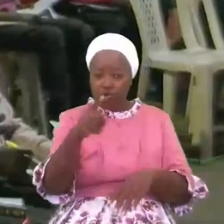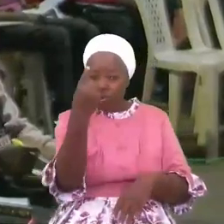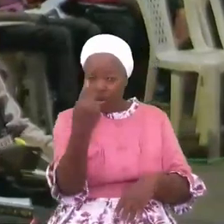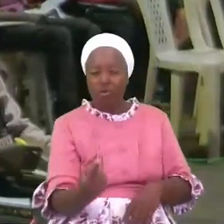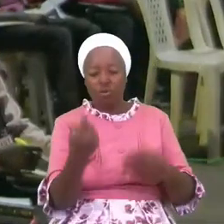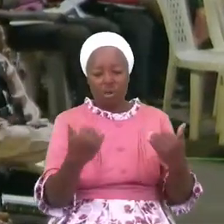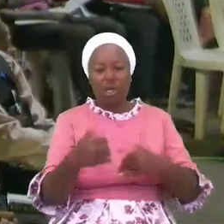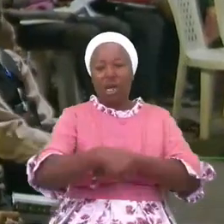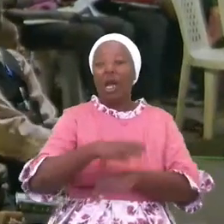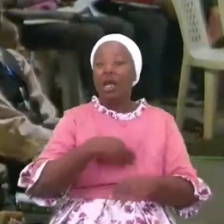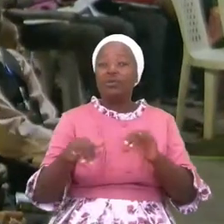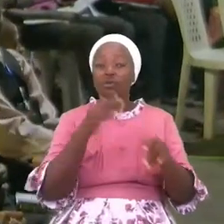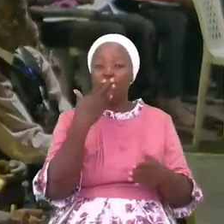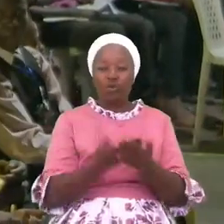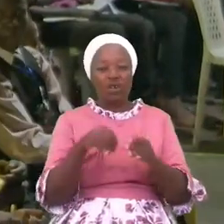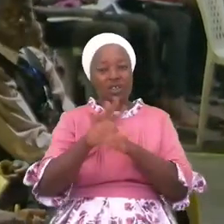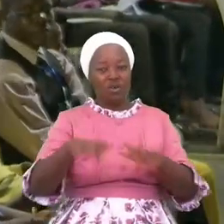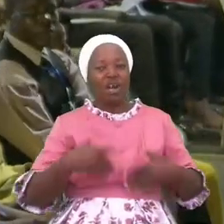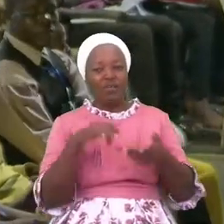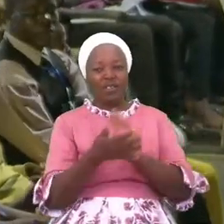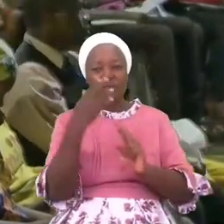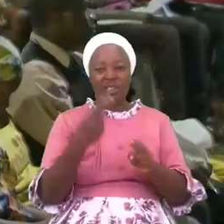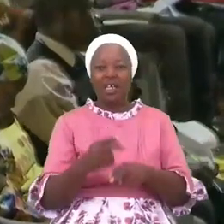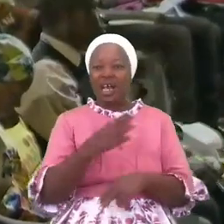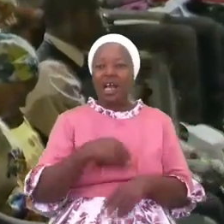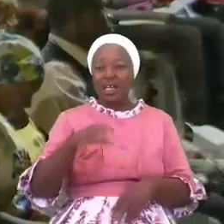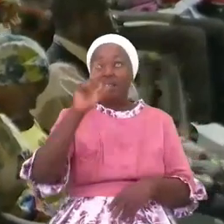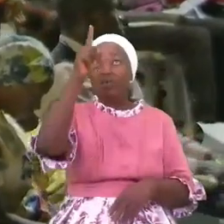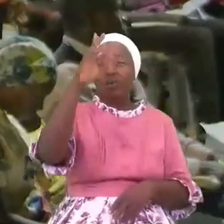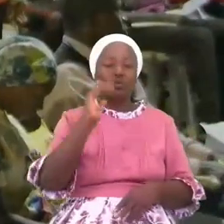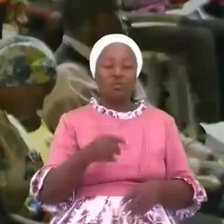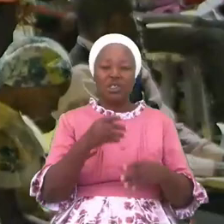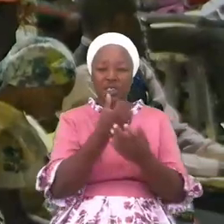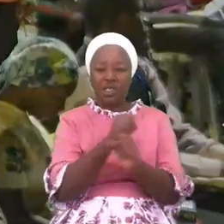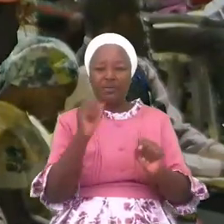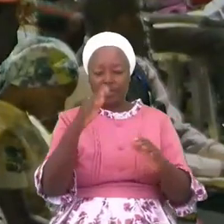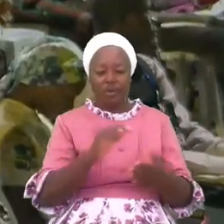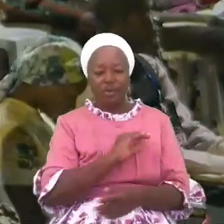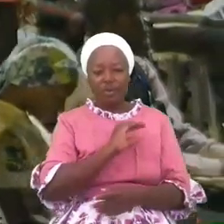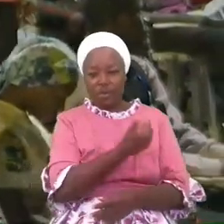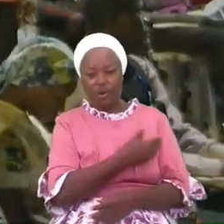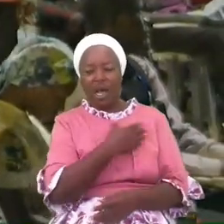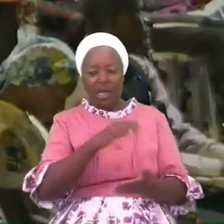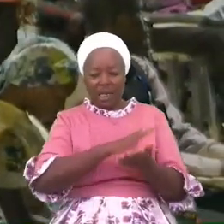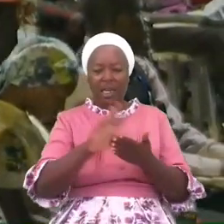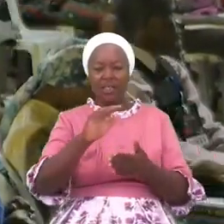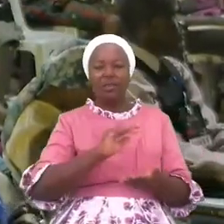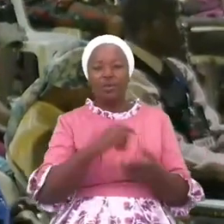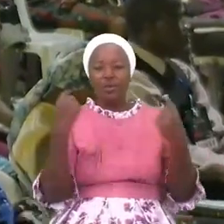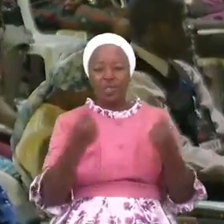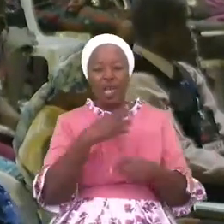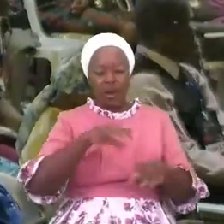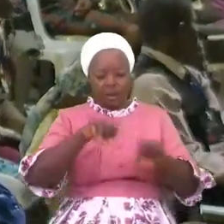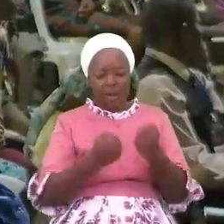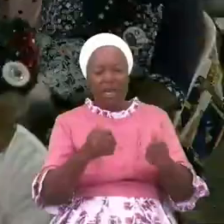will save your soul. It will cleanse your sin. It will break every yoke in your life in